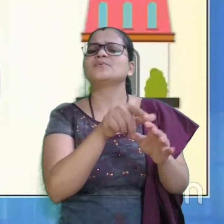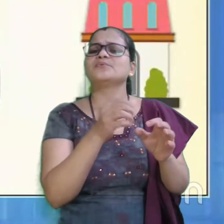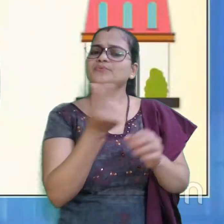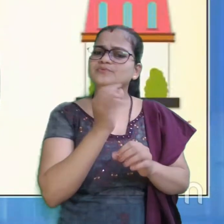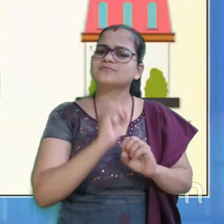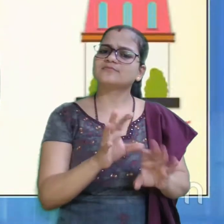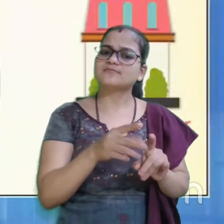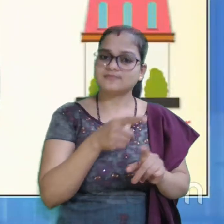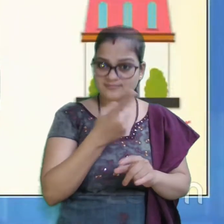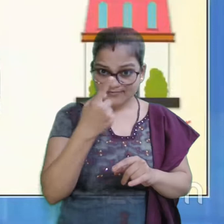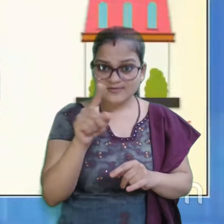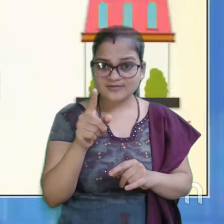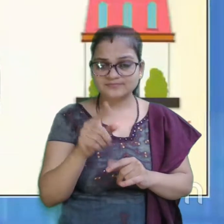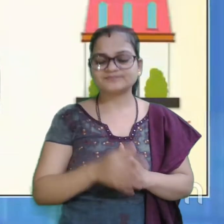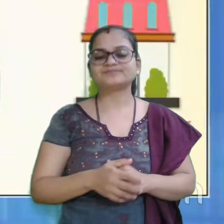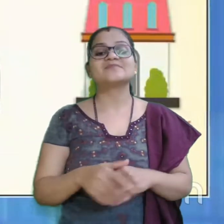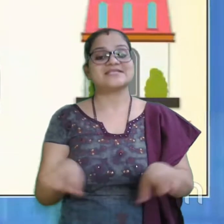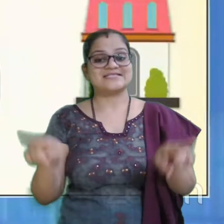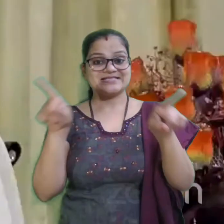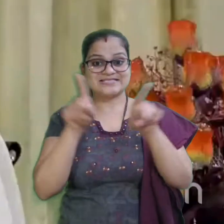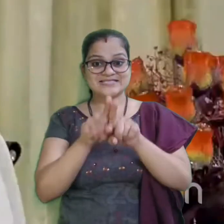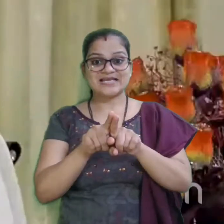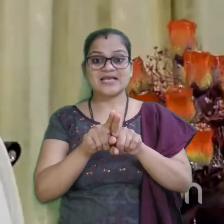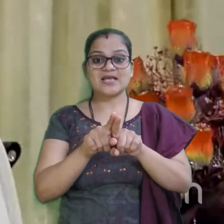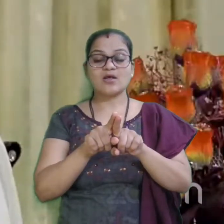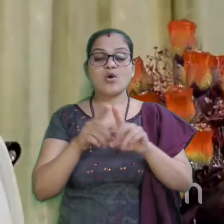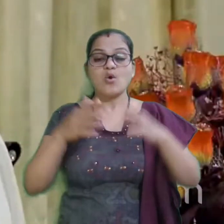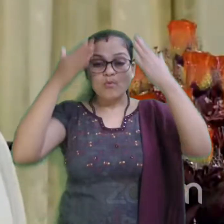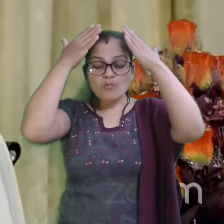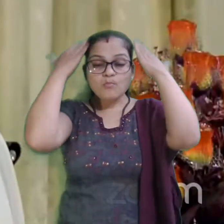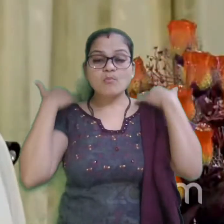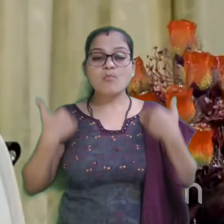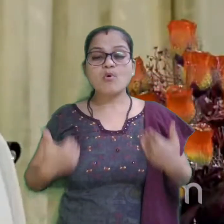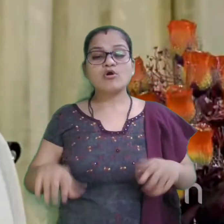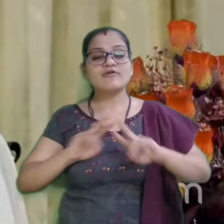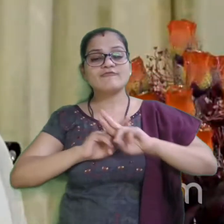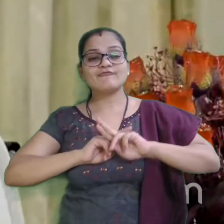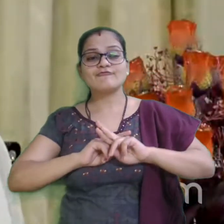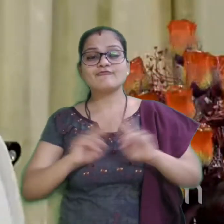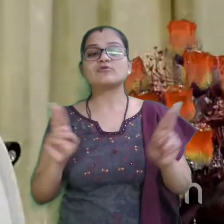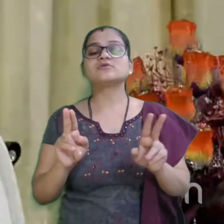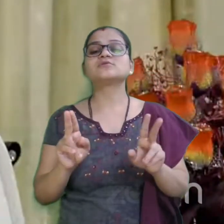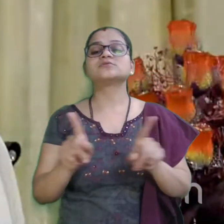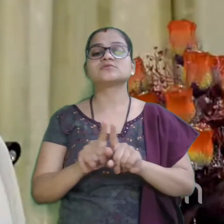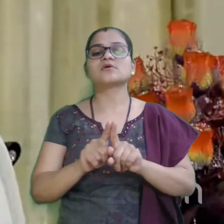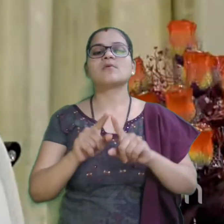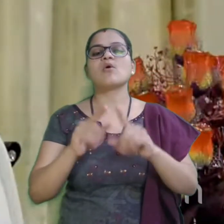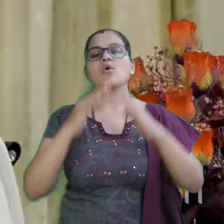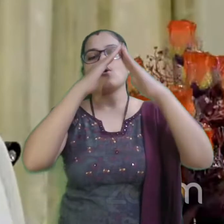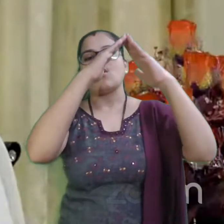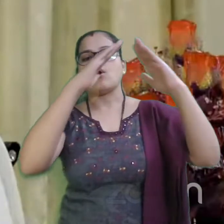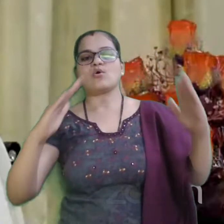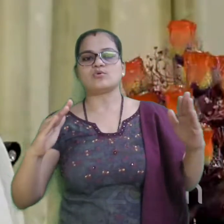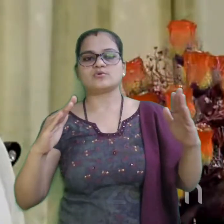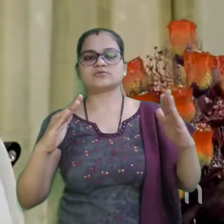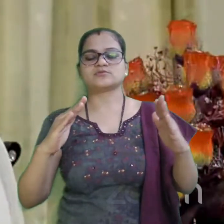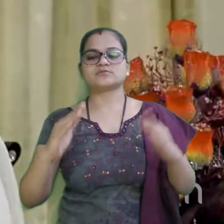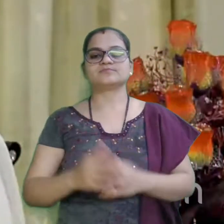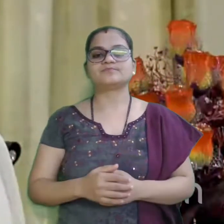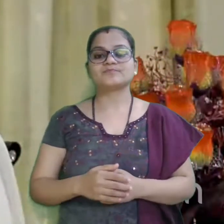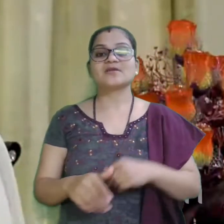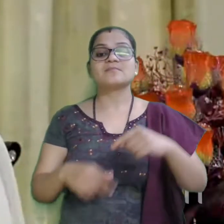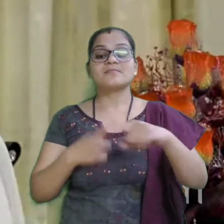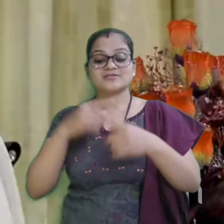just vacant. It's of no use, definitely. Similarly, the whole body is just like a